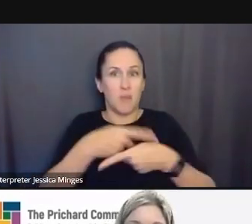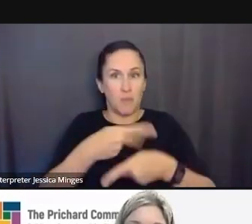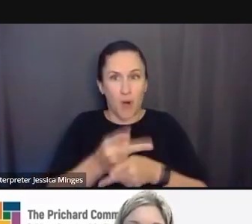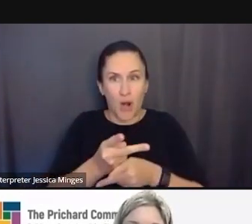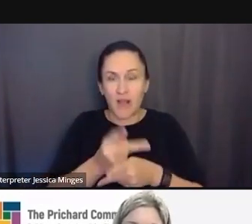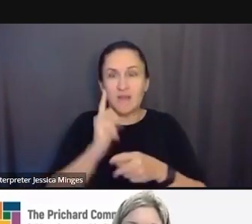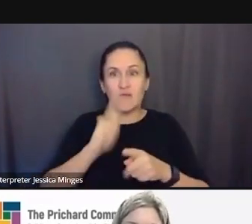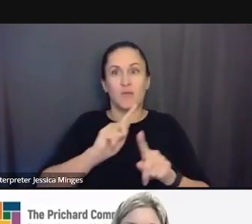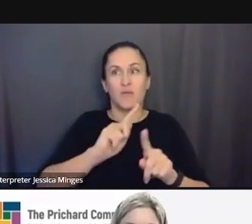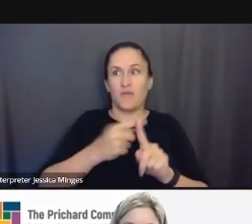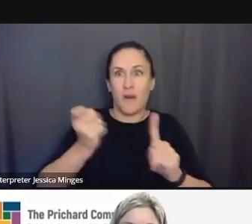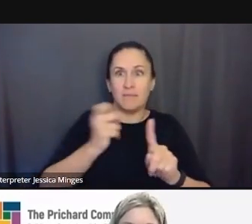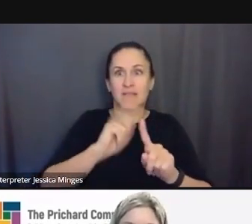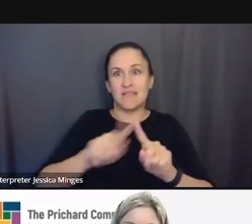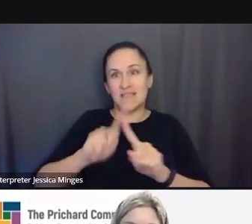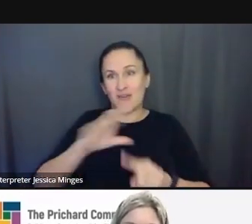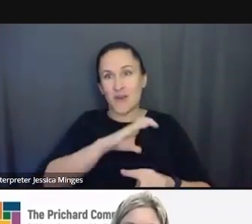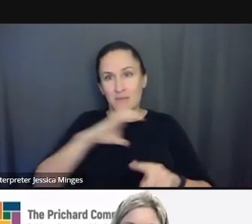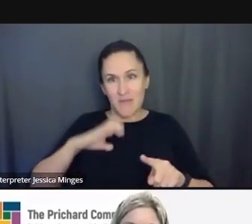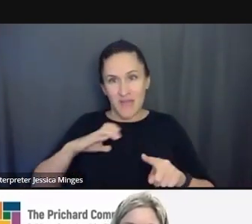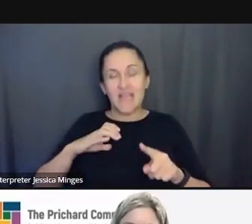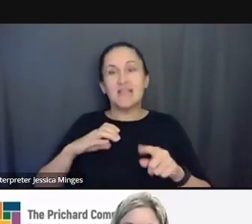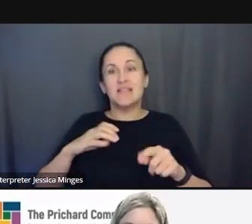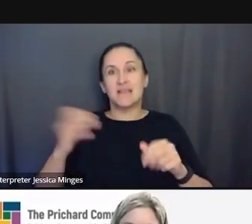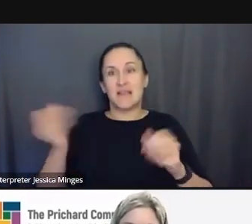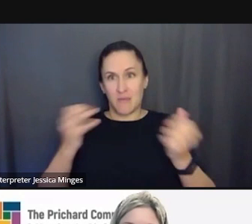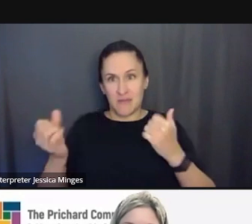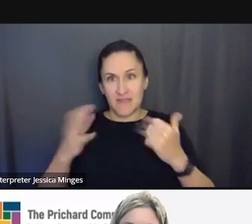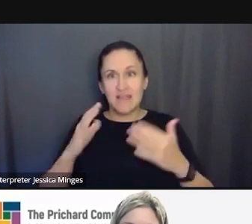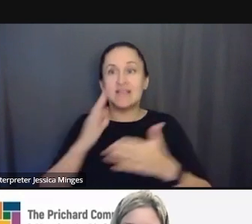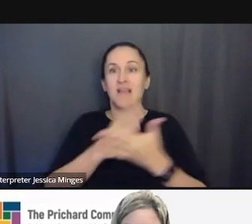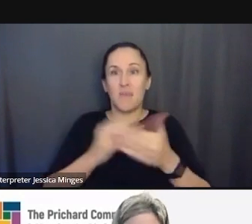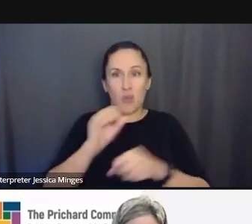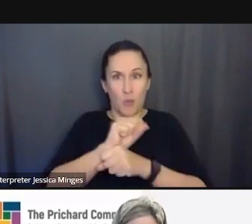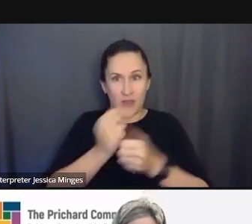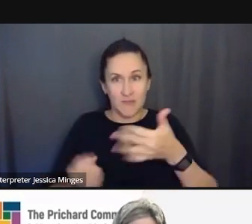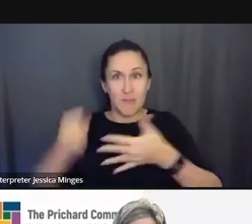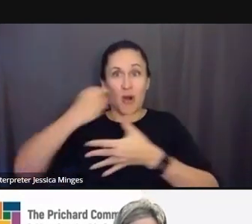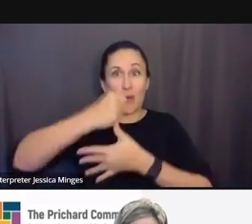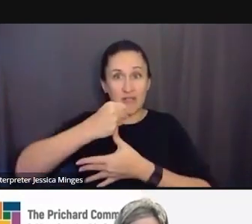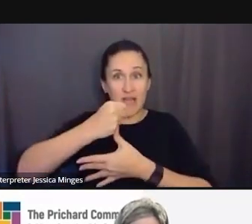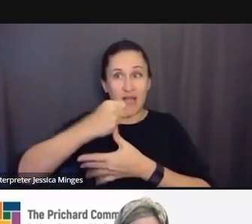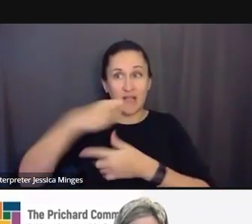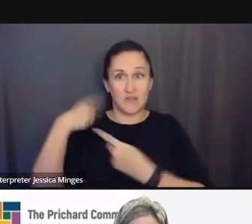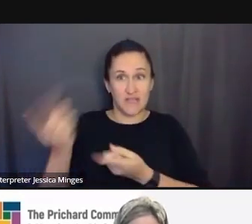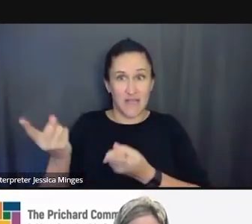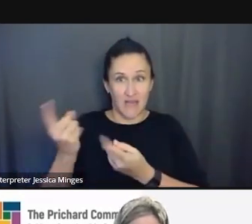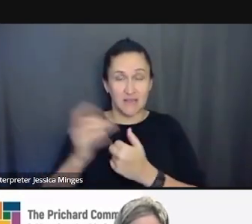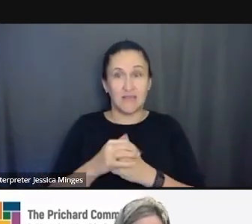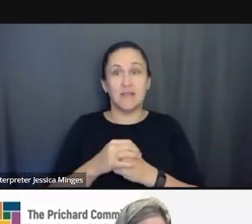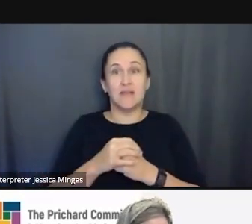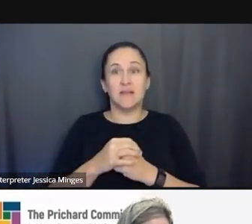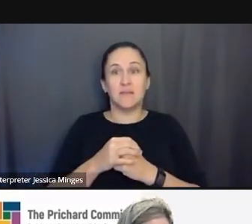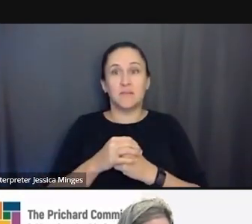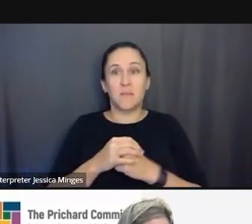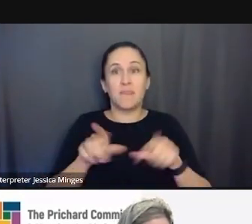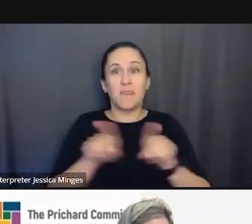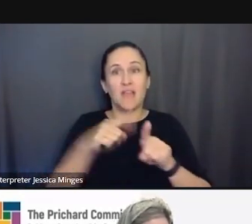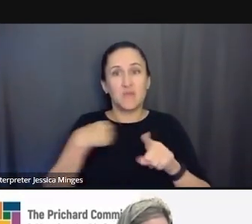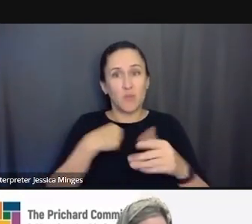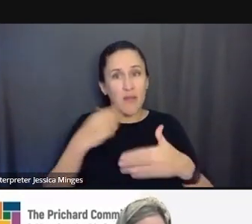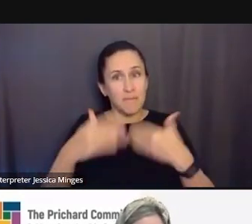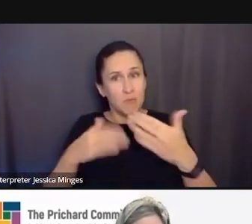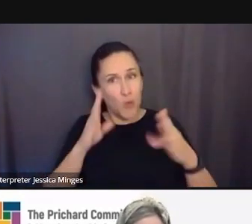different committees have been churning out and some of the work that's been prioritized to date so far. So as we move to